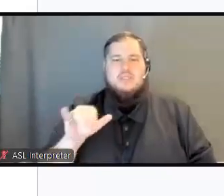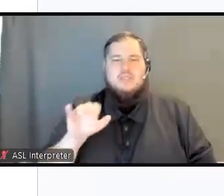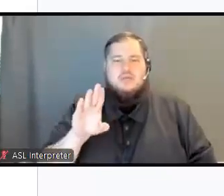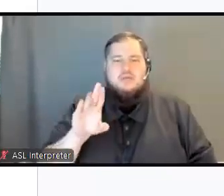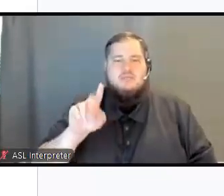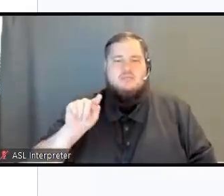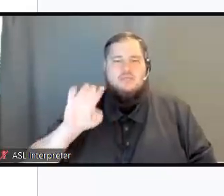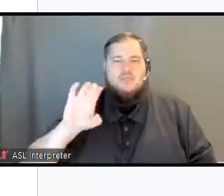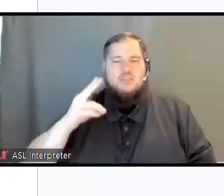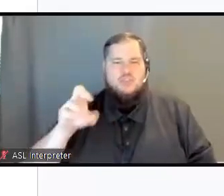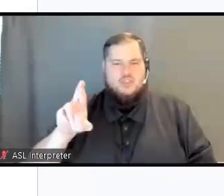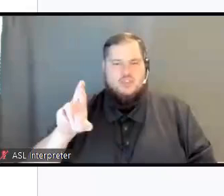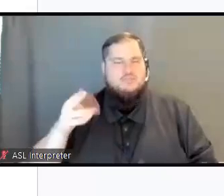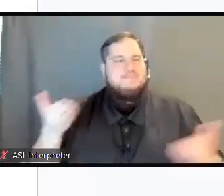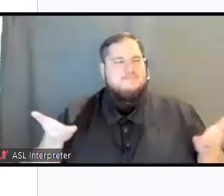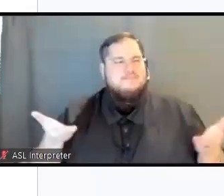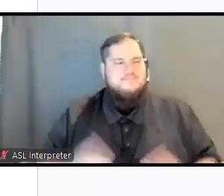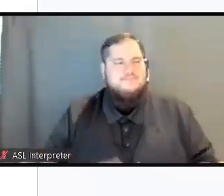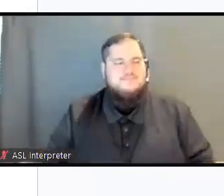Present.